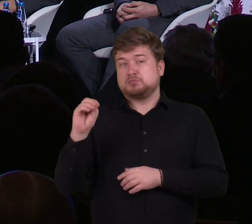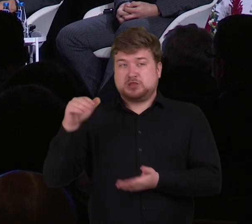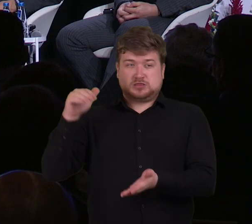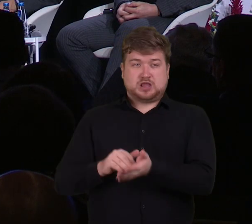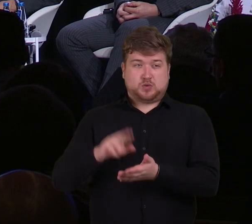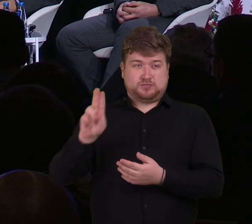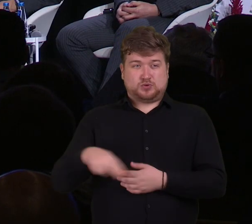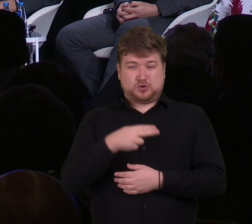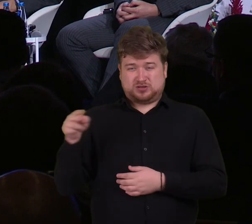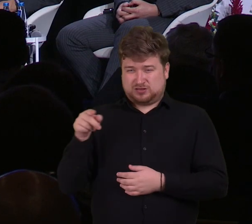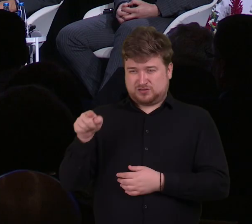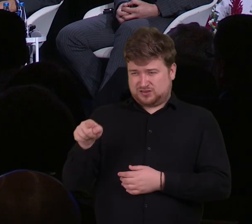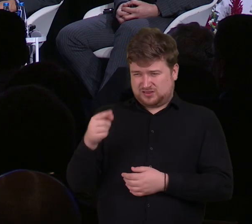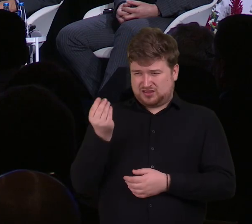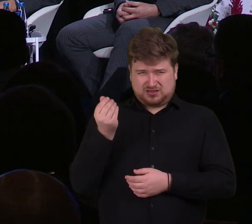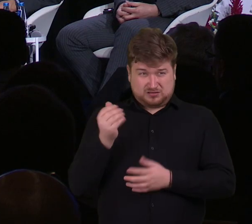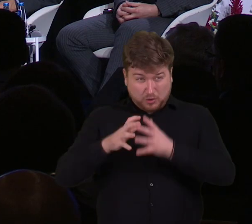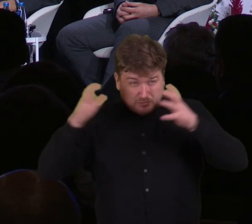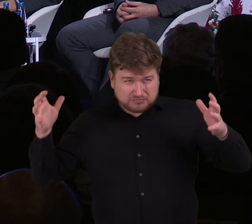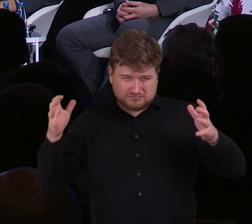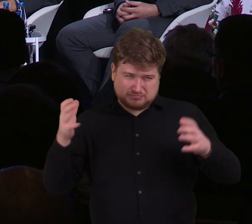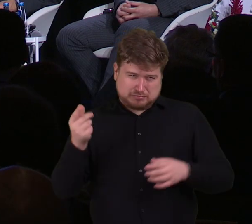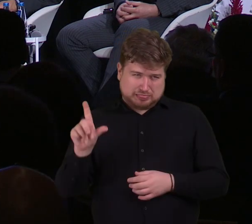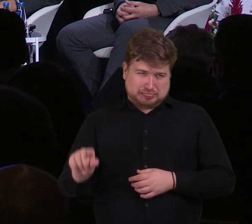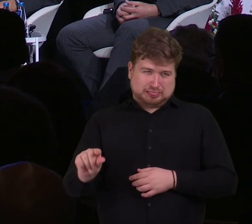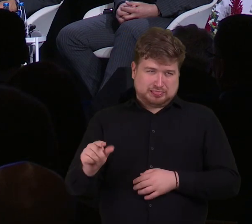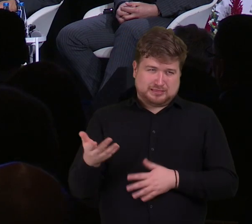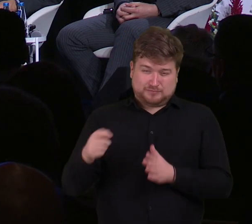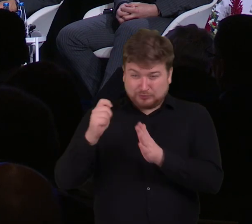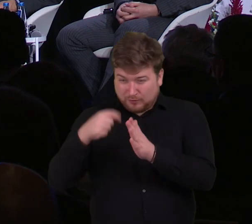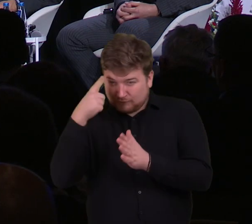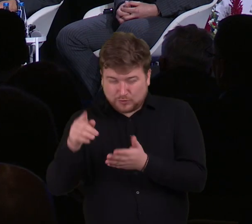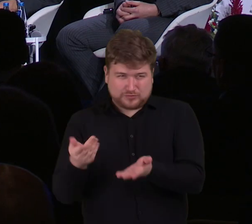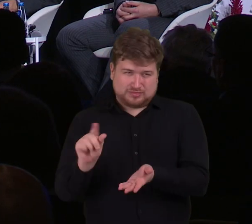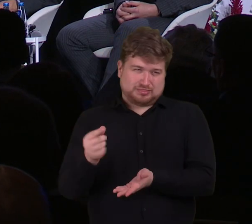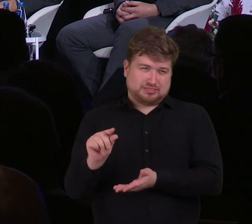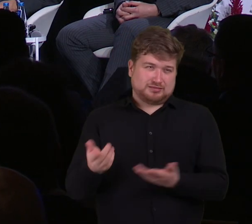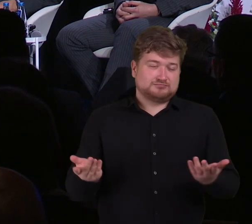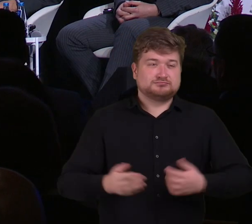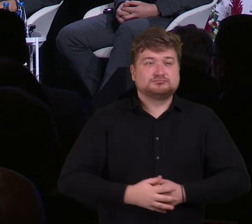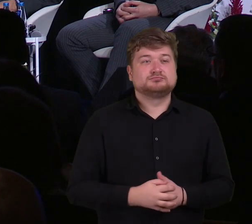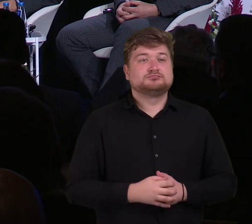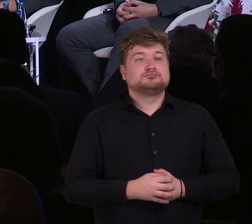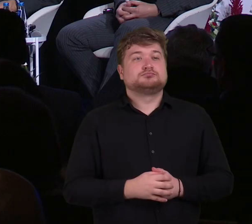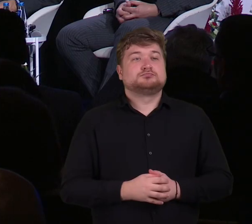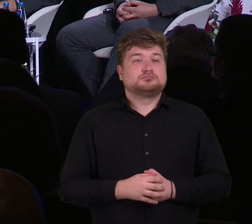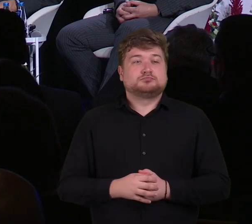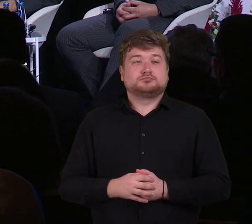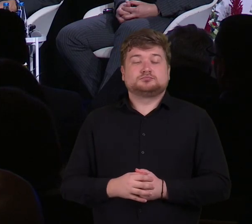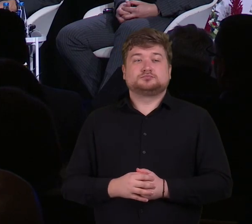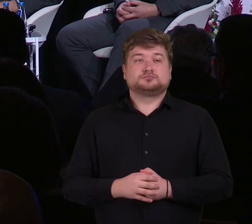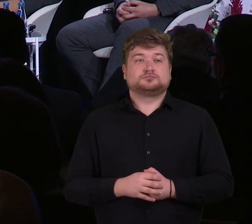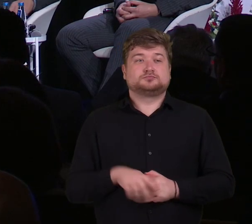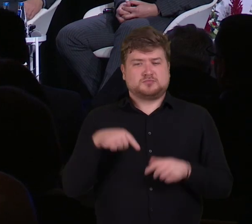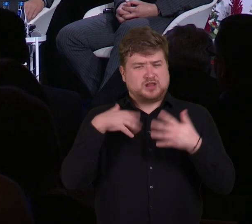I had some points, so not to distract my mind too much. And what are local I will come back to you also with the last question about the challenges.